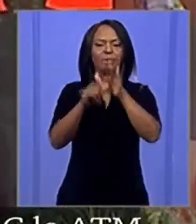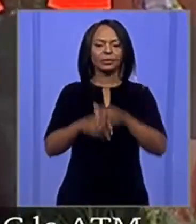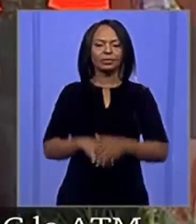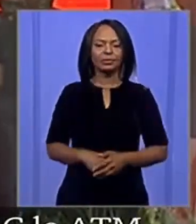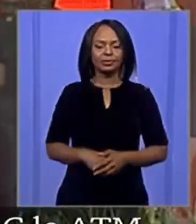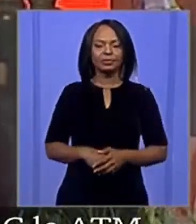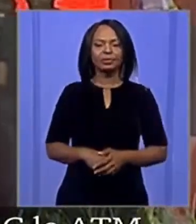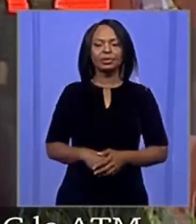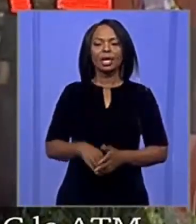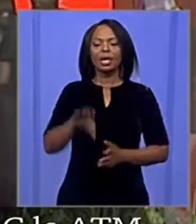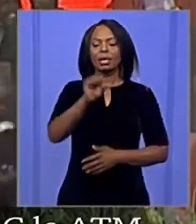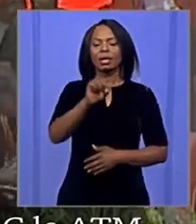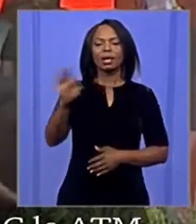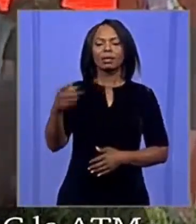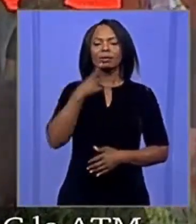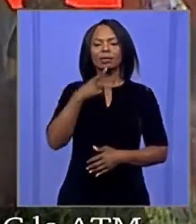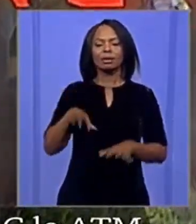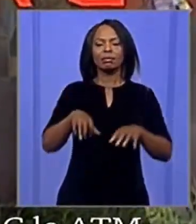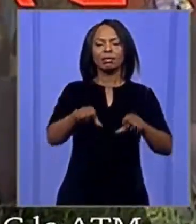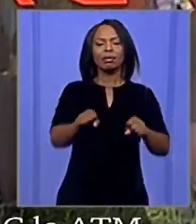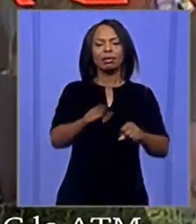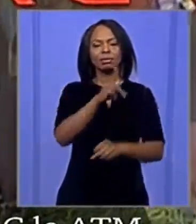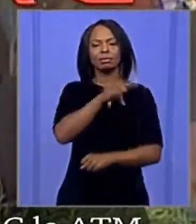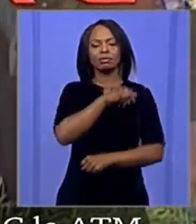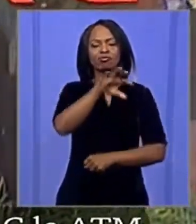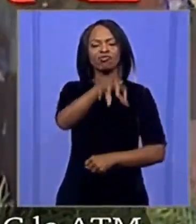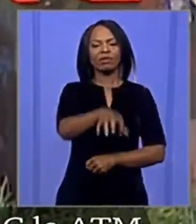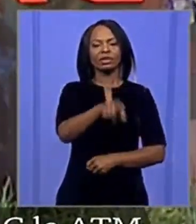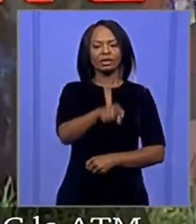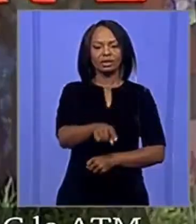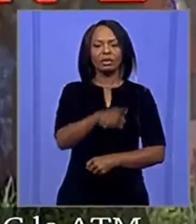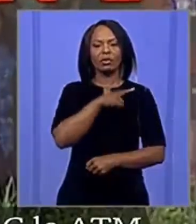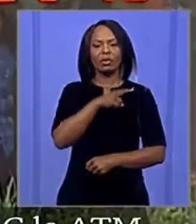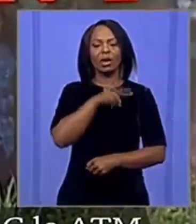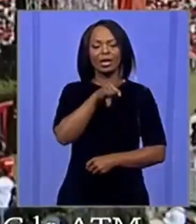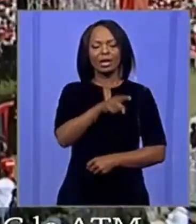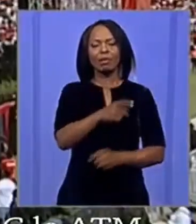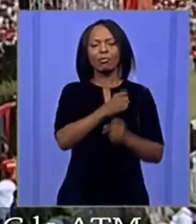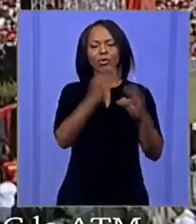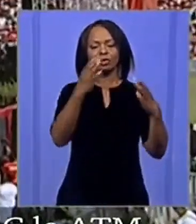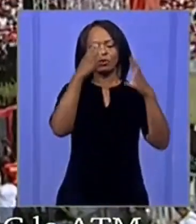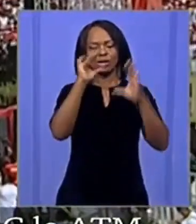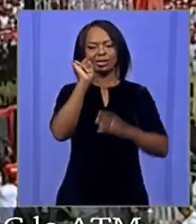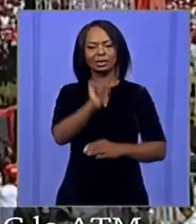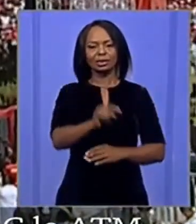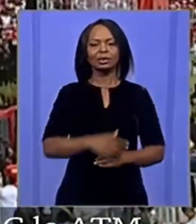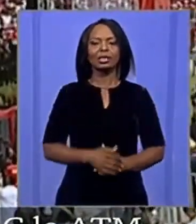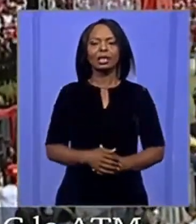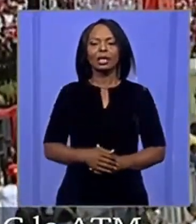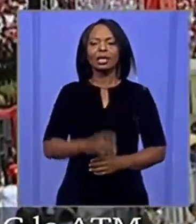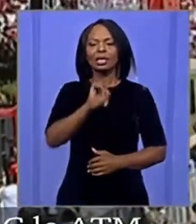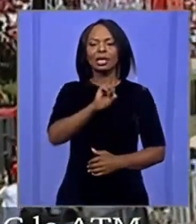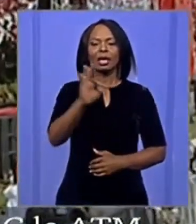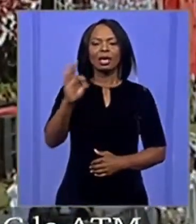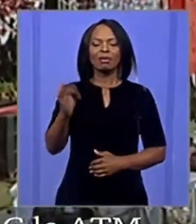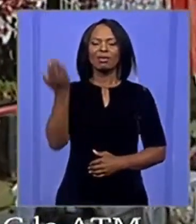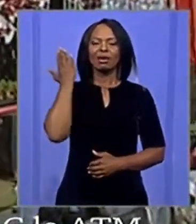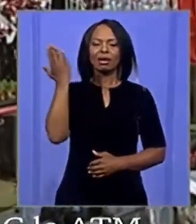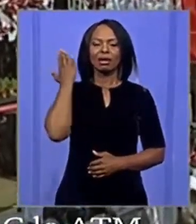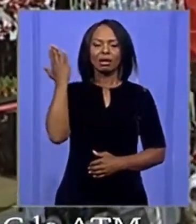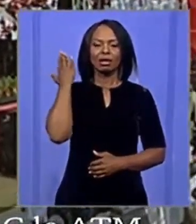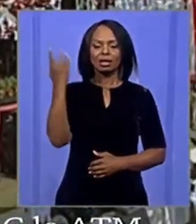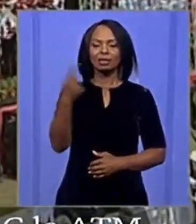maikaelelong a lone a go tsaya taolo ya KwaZulu-Natal e leng province eo e tlhomileng matlho. Mo nakong e fetileng EFF e supile fa e